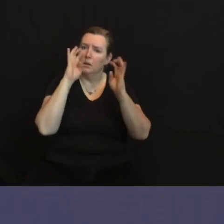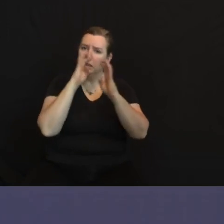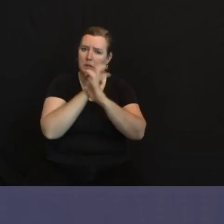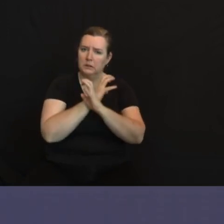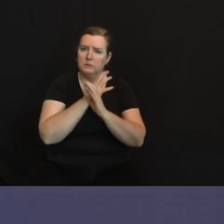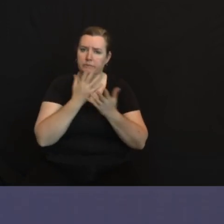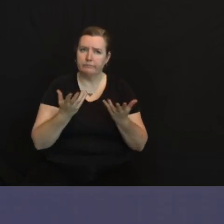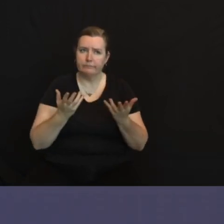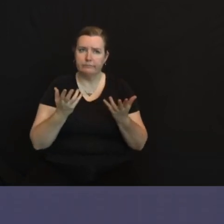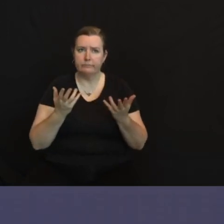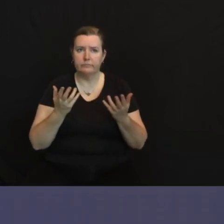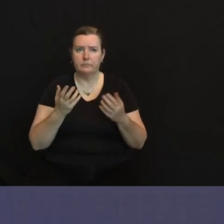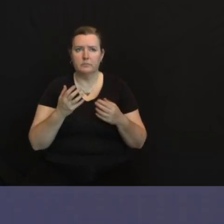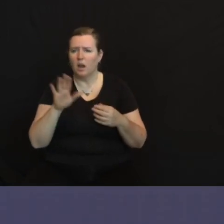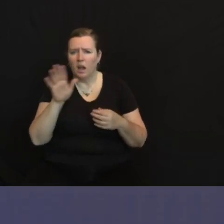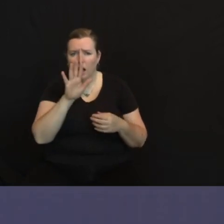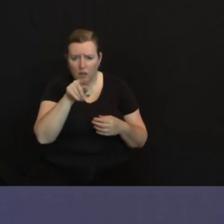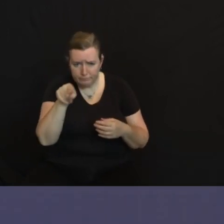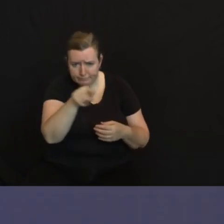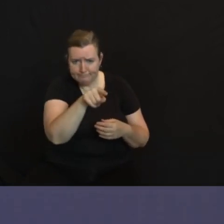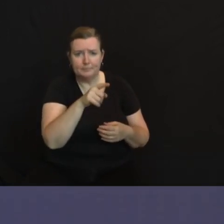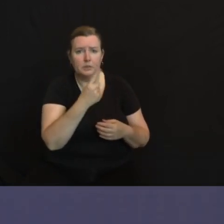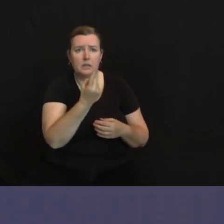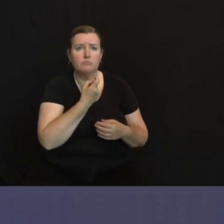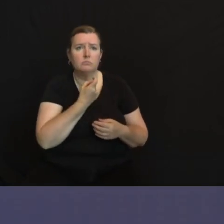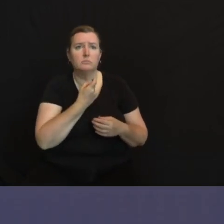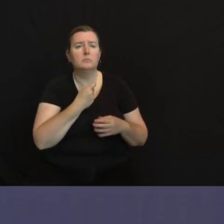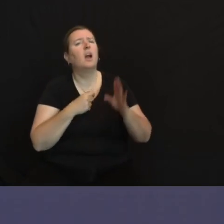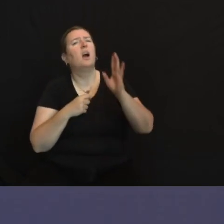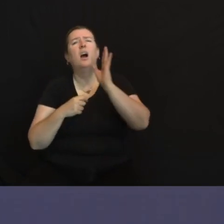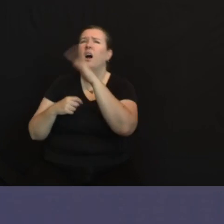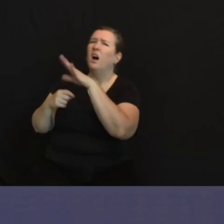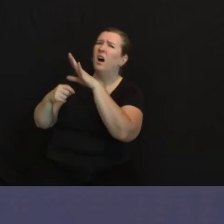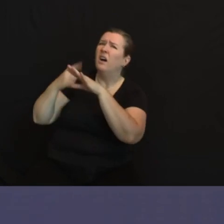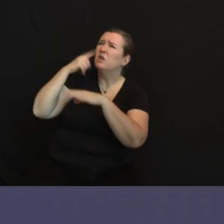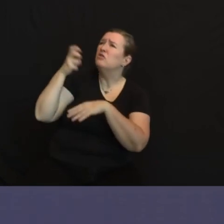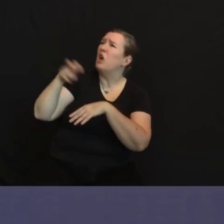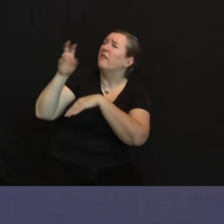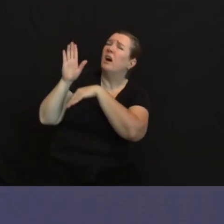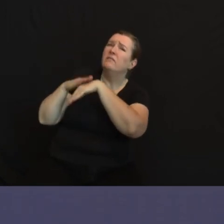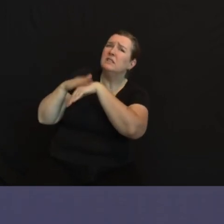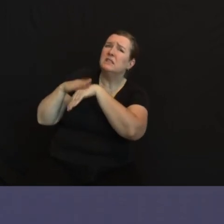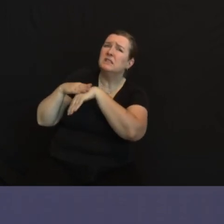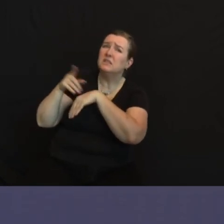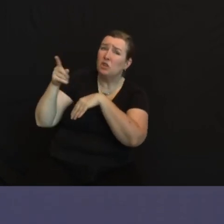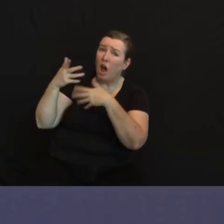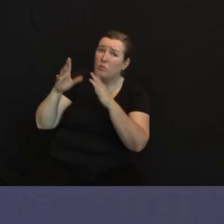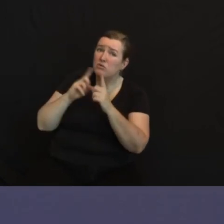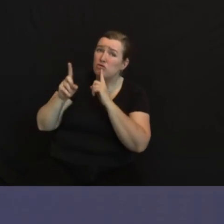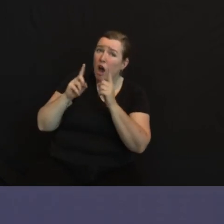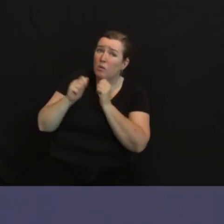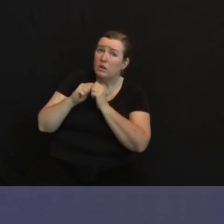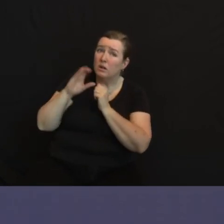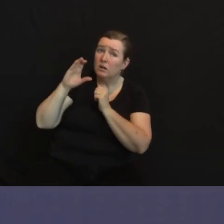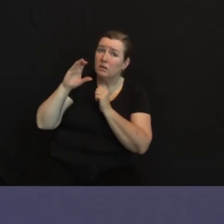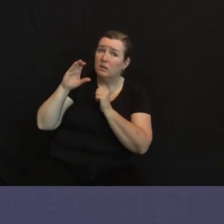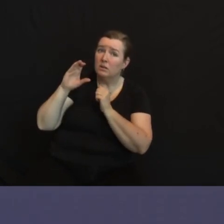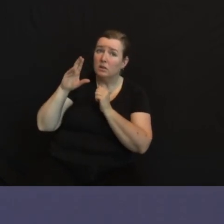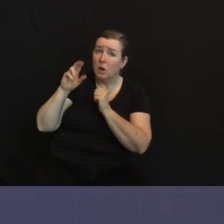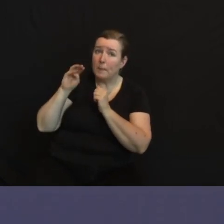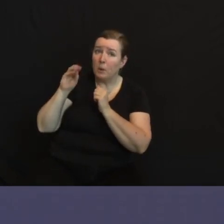Hold on a second. Just as far as the travel advisory, though, I'm curious if you've spoken with Governor Cuomo. I haven't spoken to them directly,